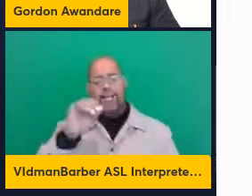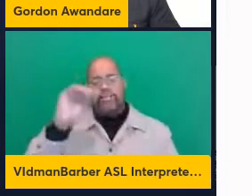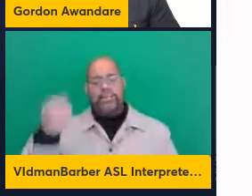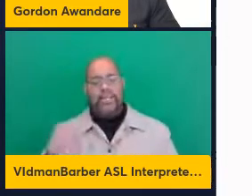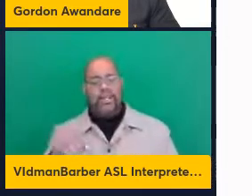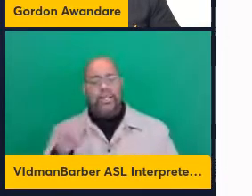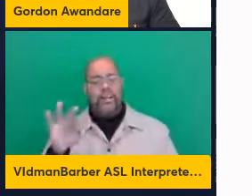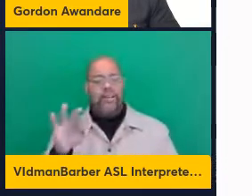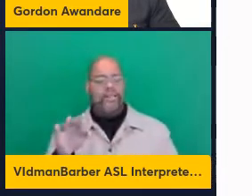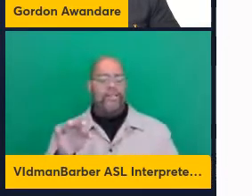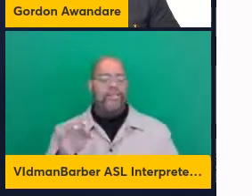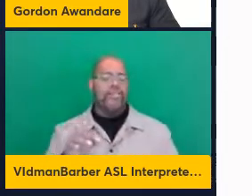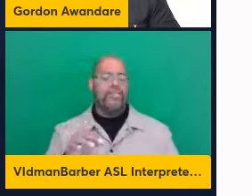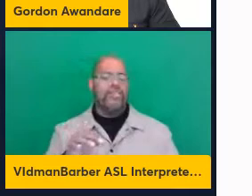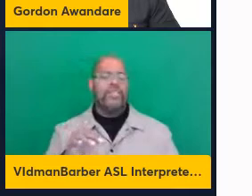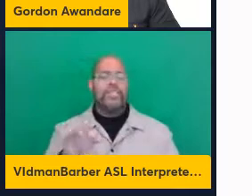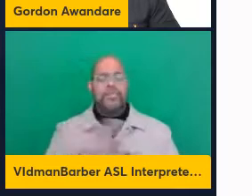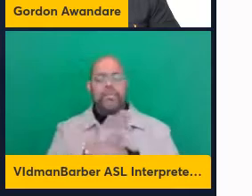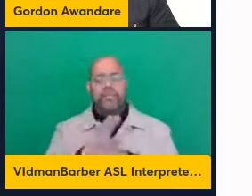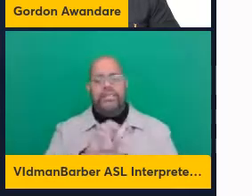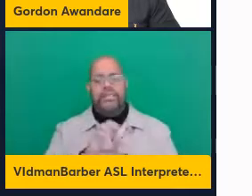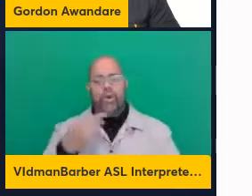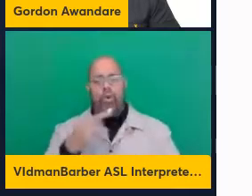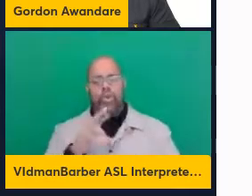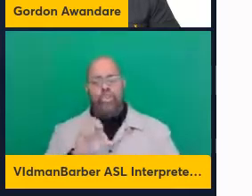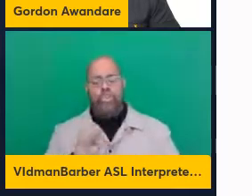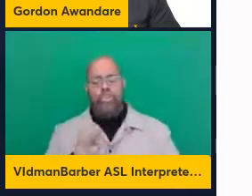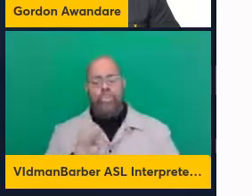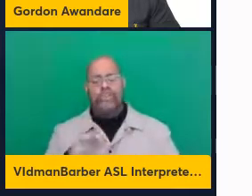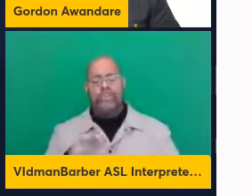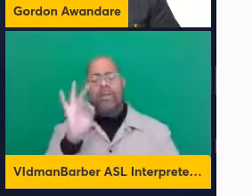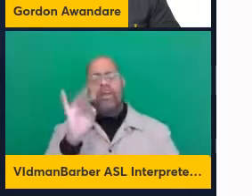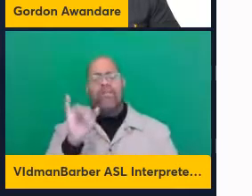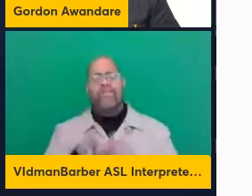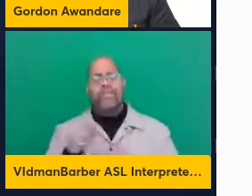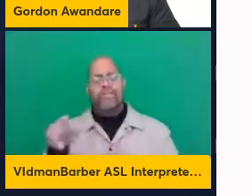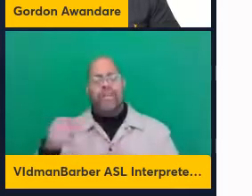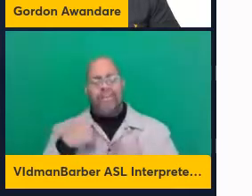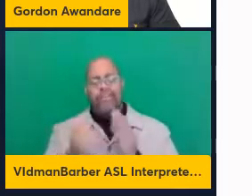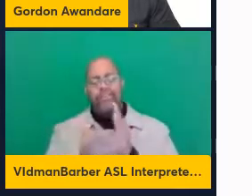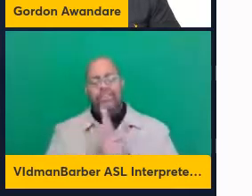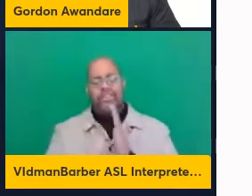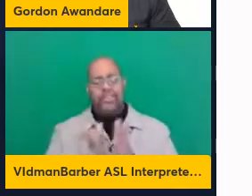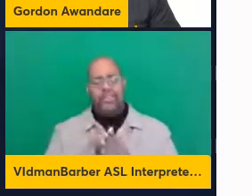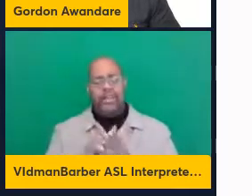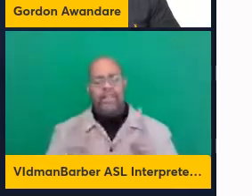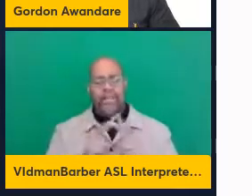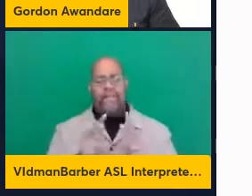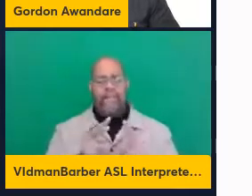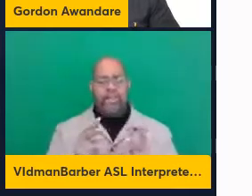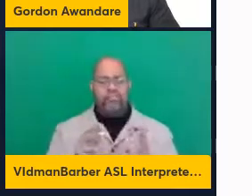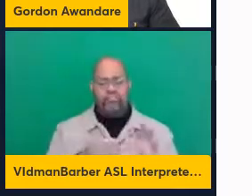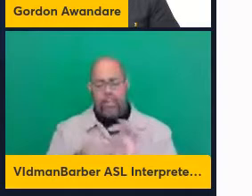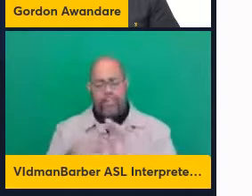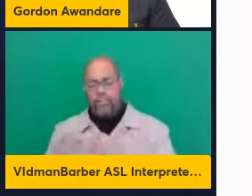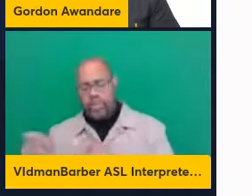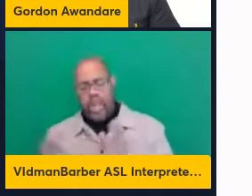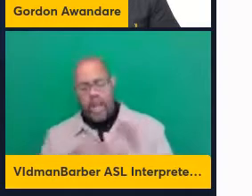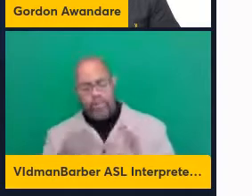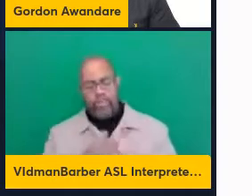of the industry stakeholders found that they had skills that were very relevant to their operation.